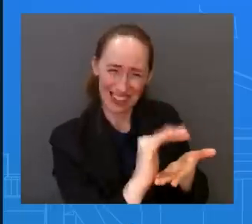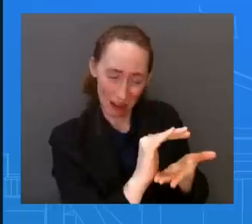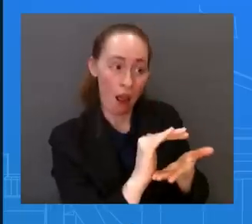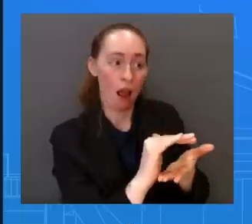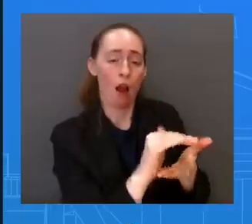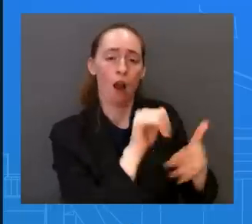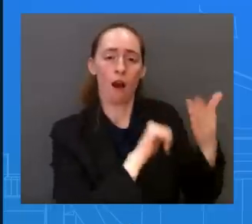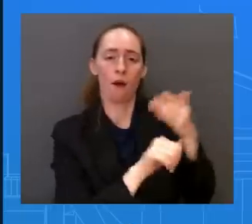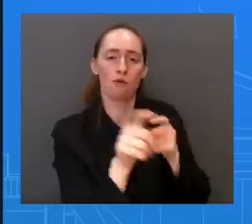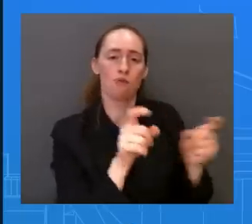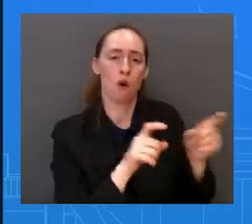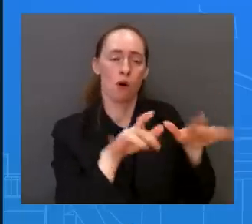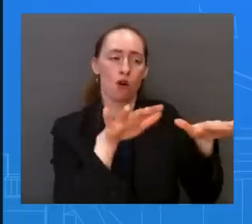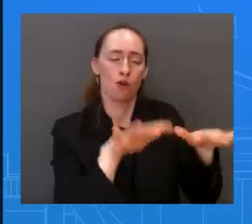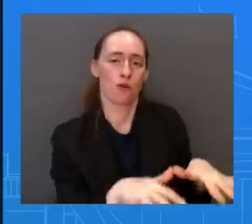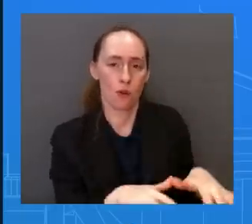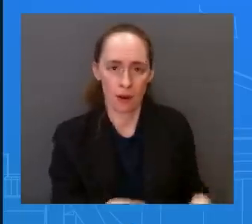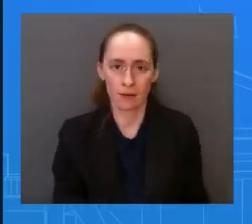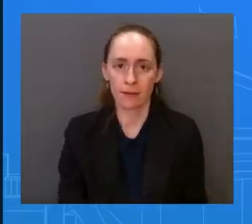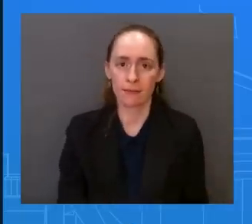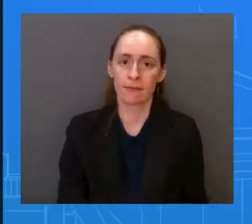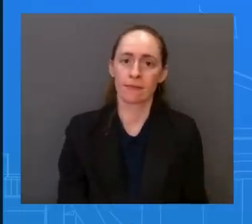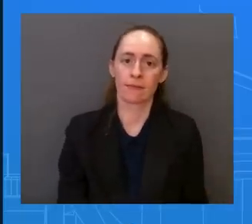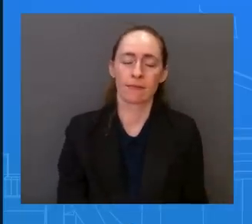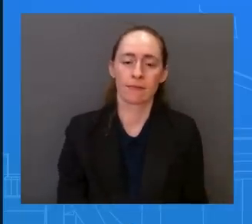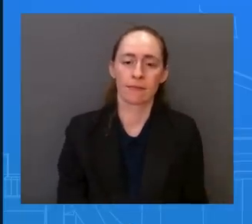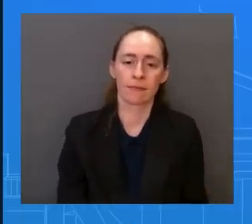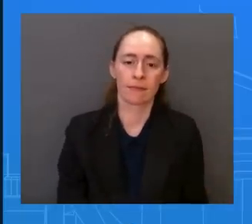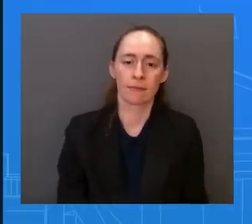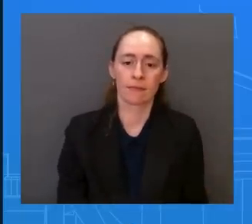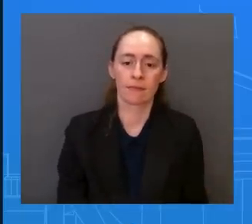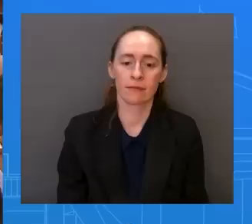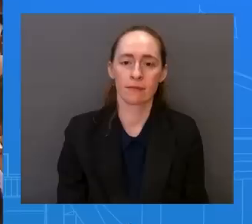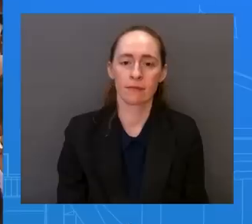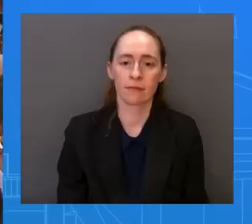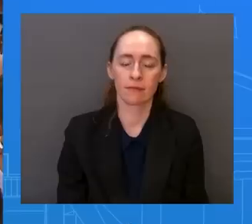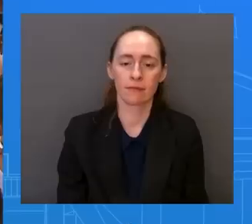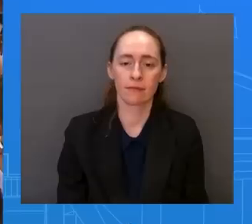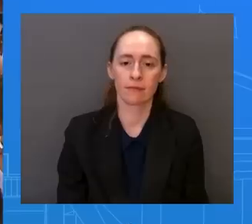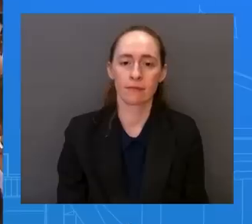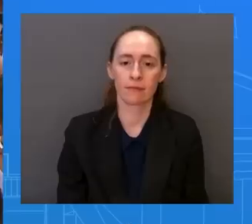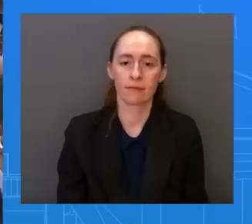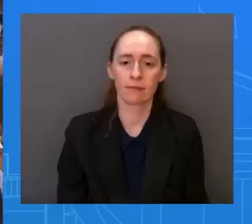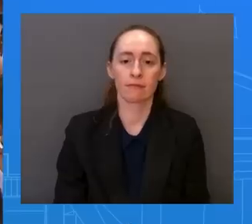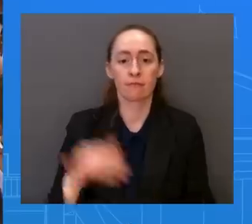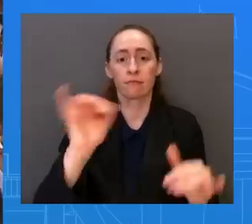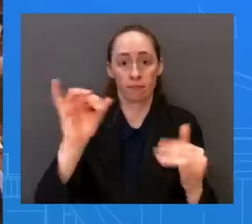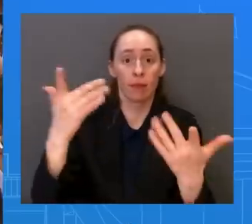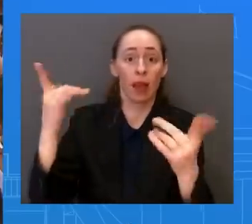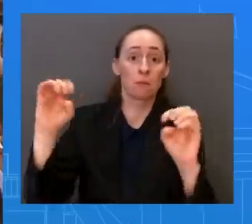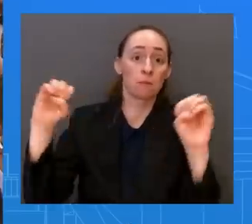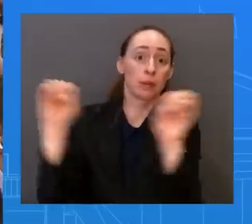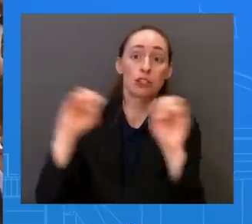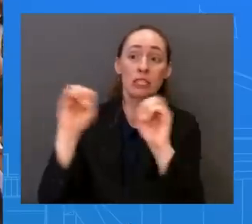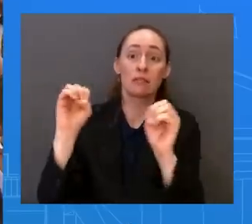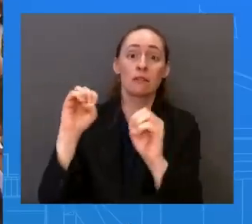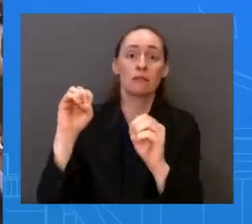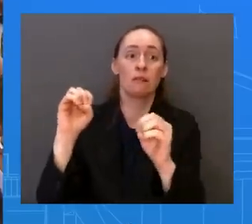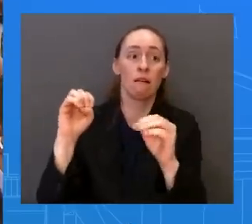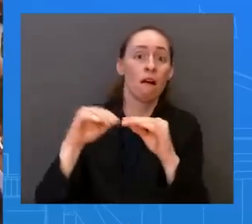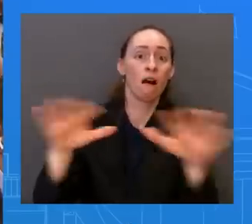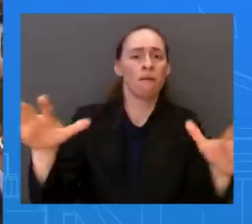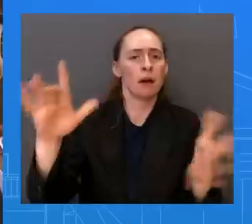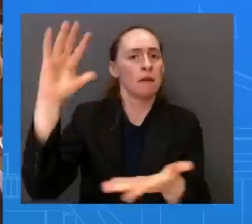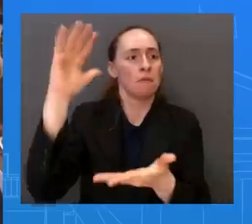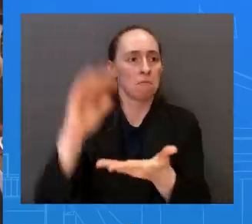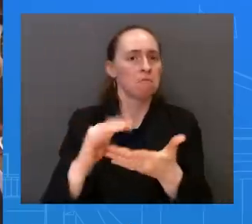down the pandemic emergency authorities. The administration and the Department of Justice is using that as the COVID hardship,